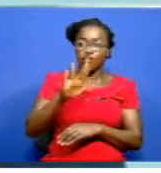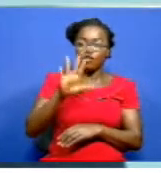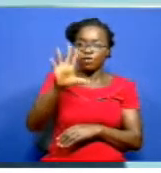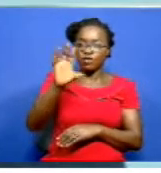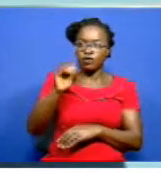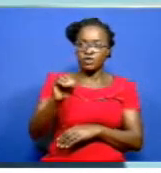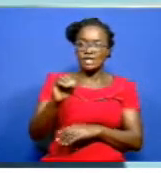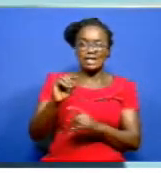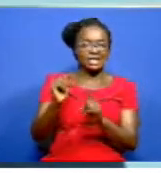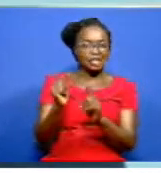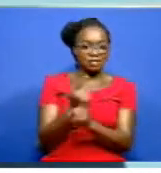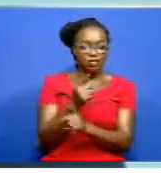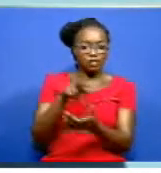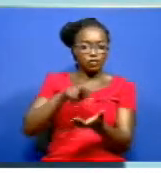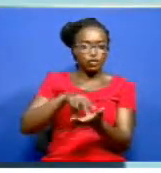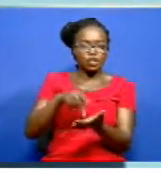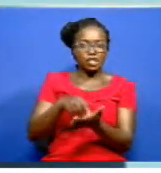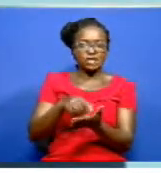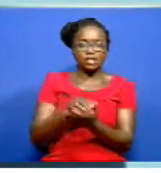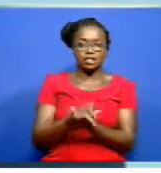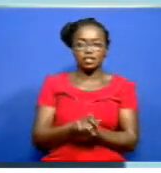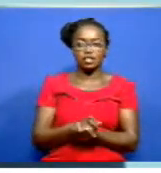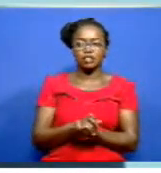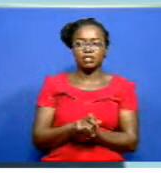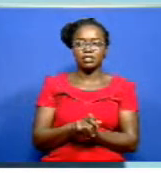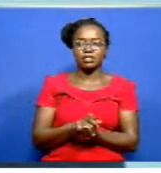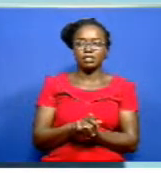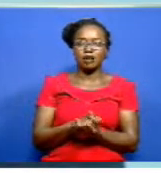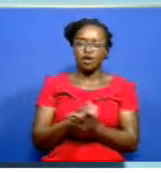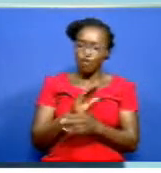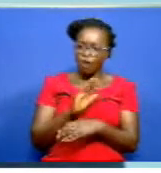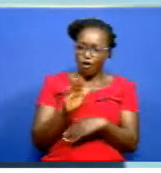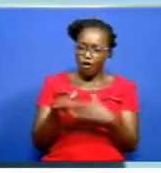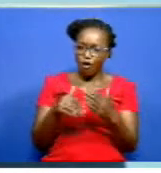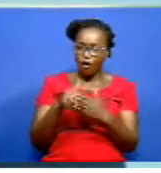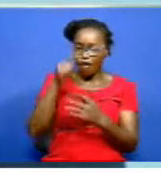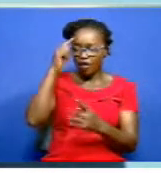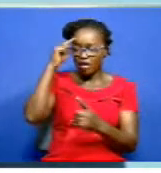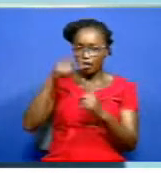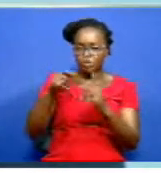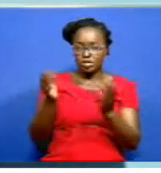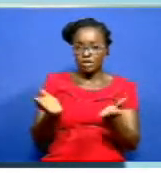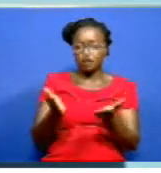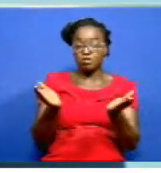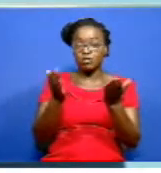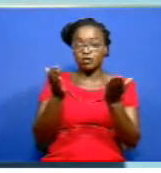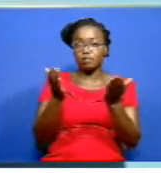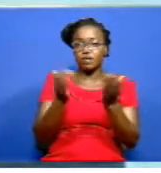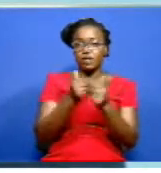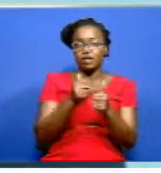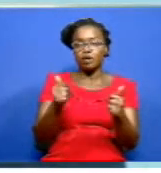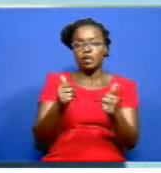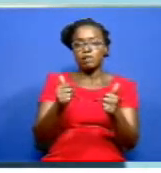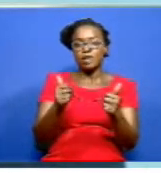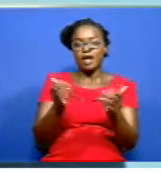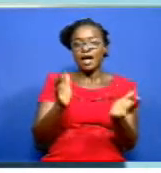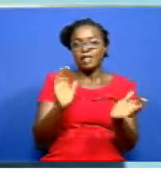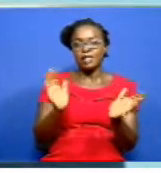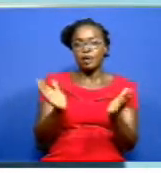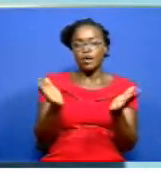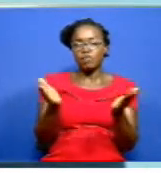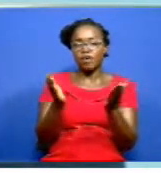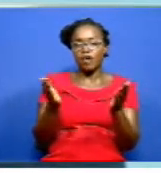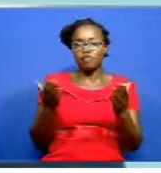450 different projects, all aimed at improving the well-being and the welfare of the people of